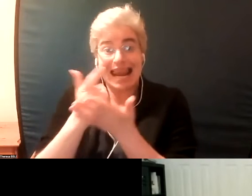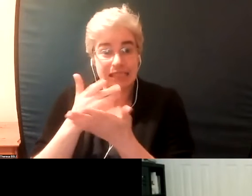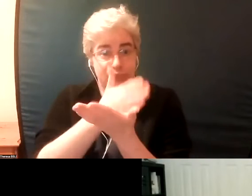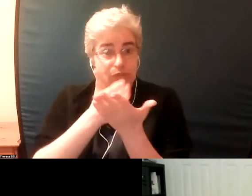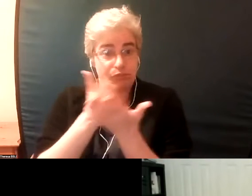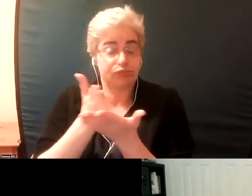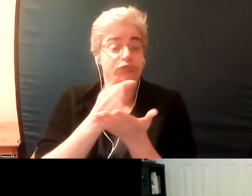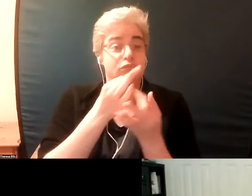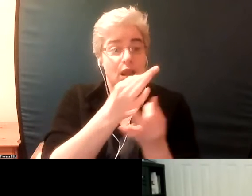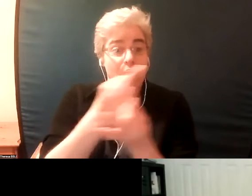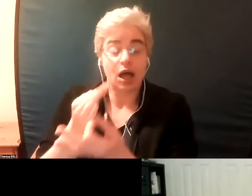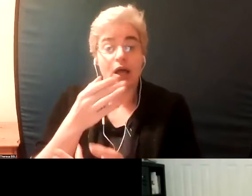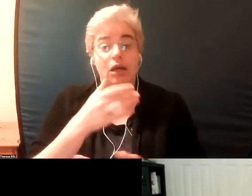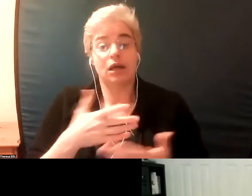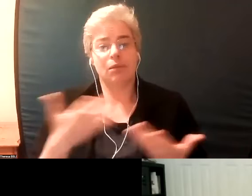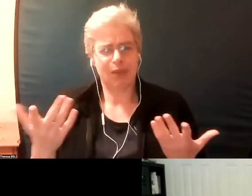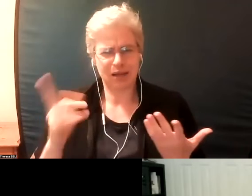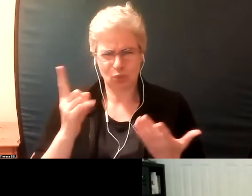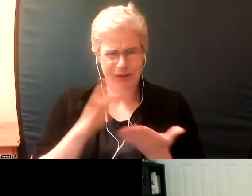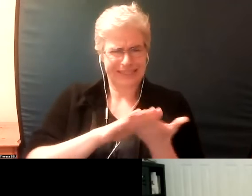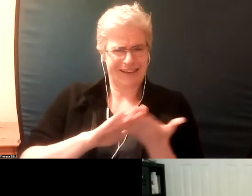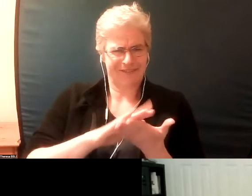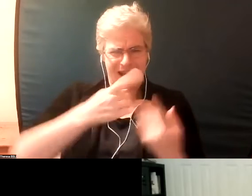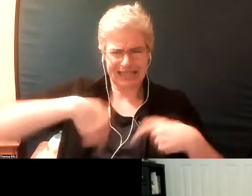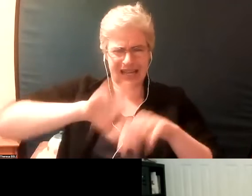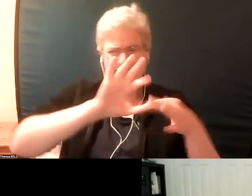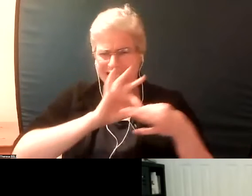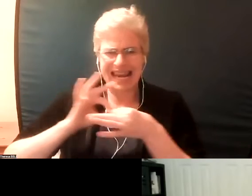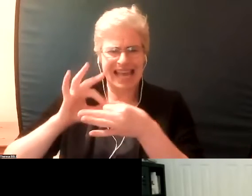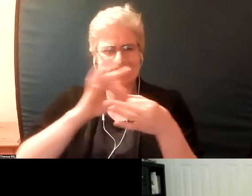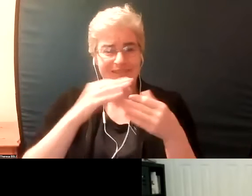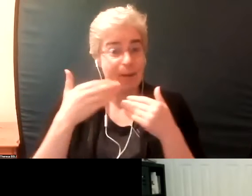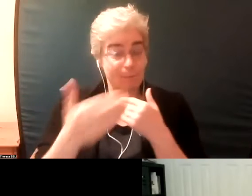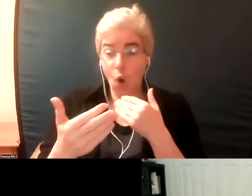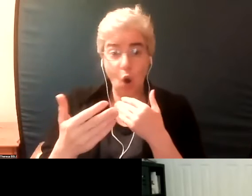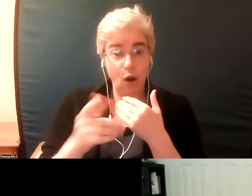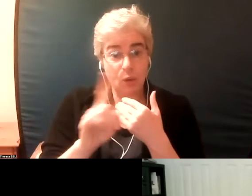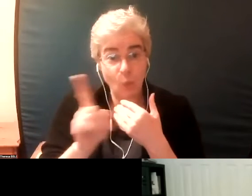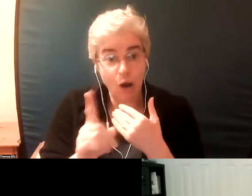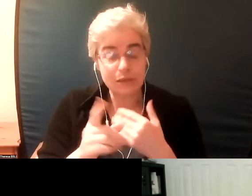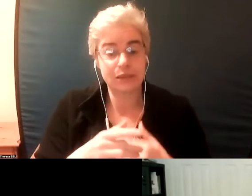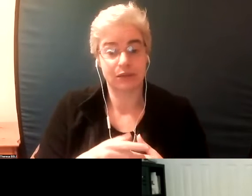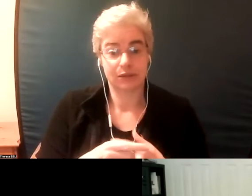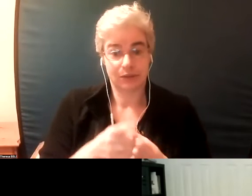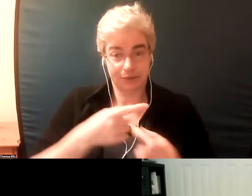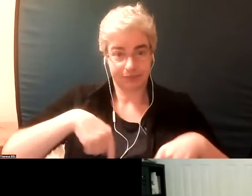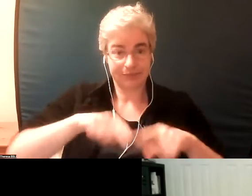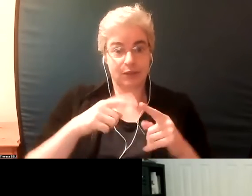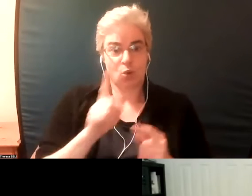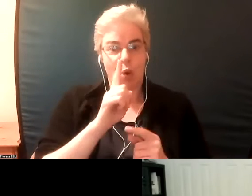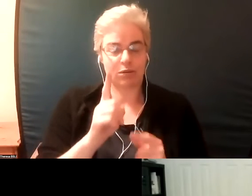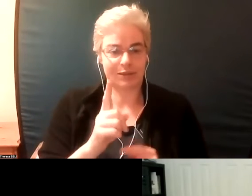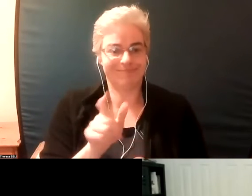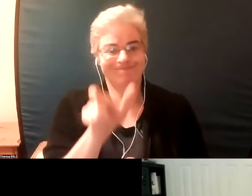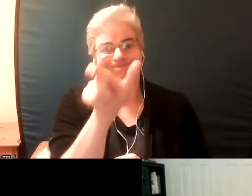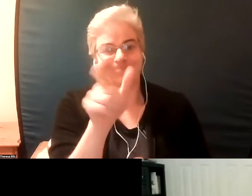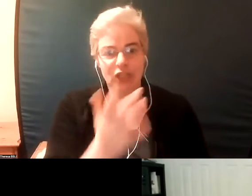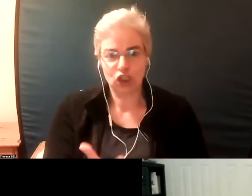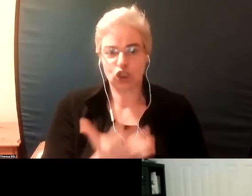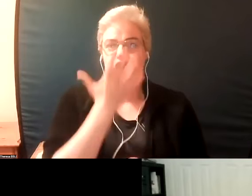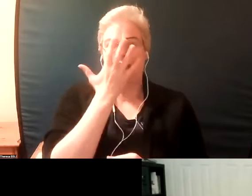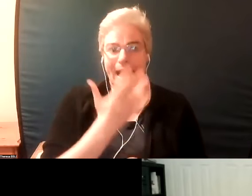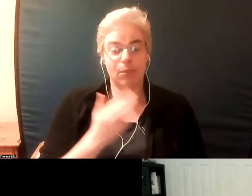men. But what defines us collectively, more than anything else, is shame. When we